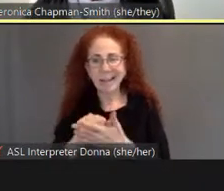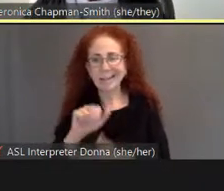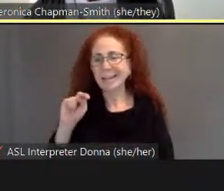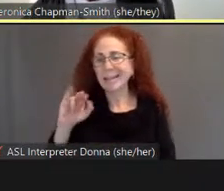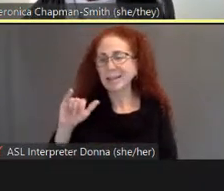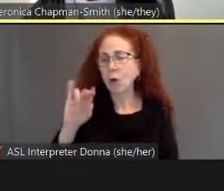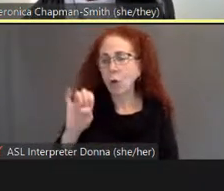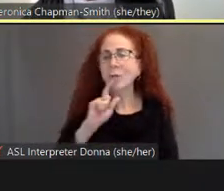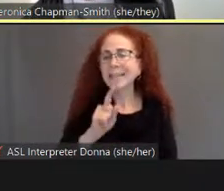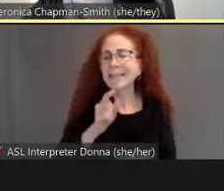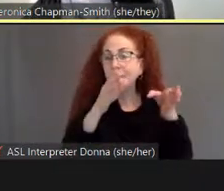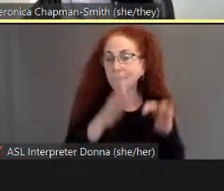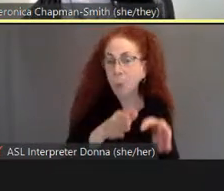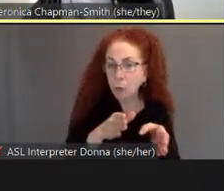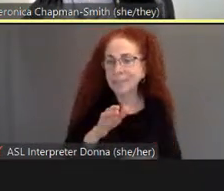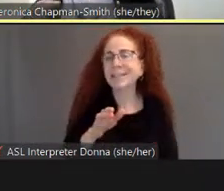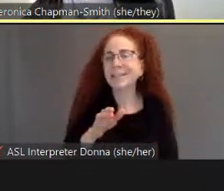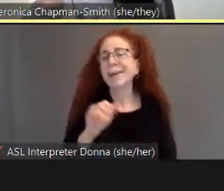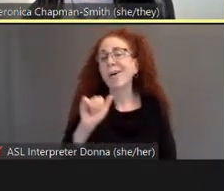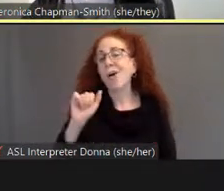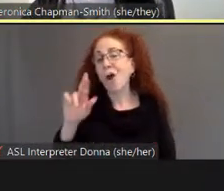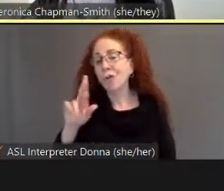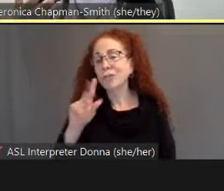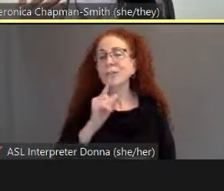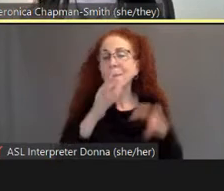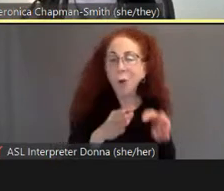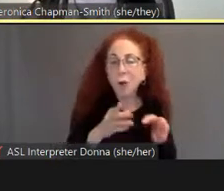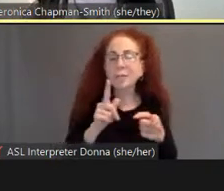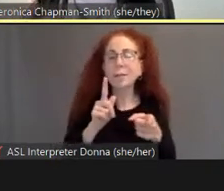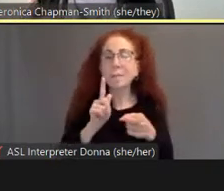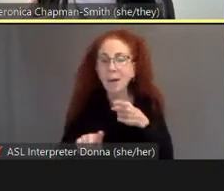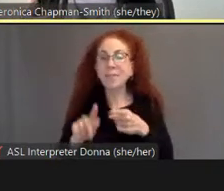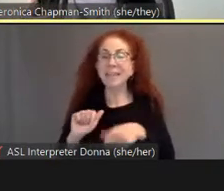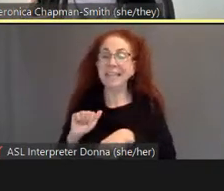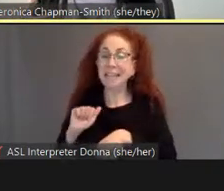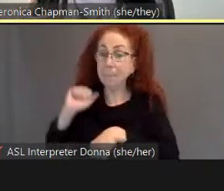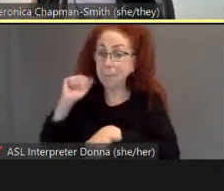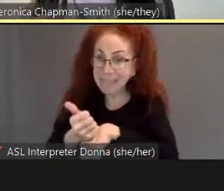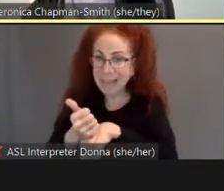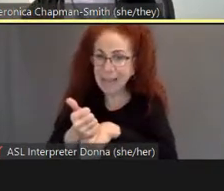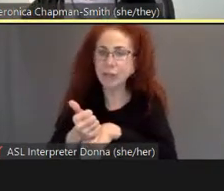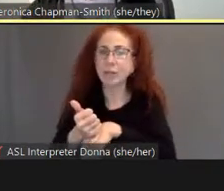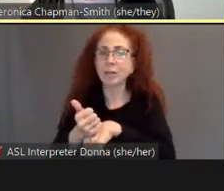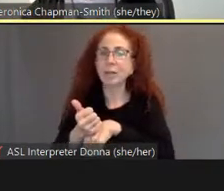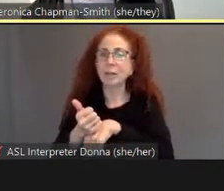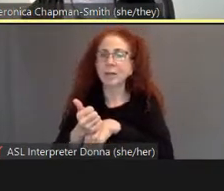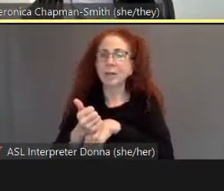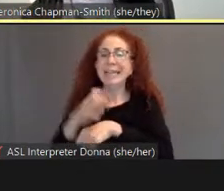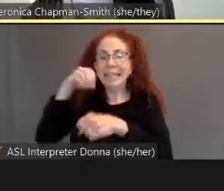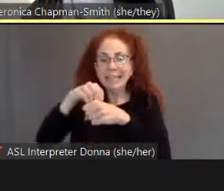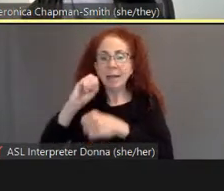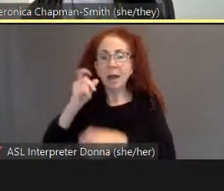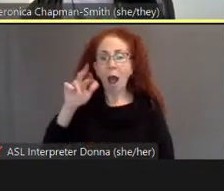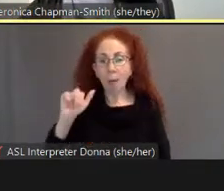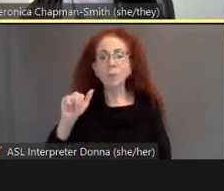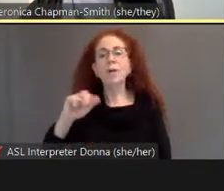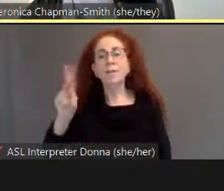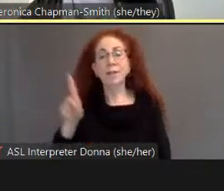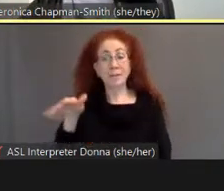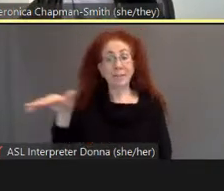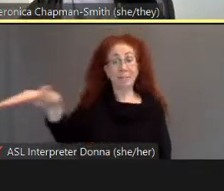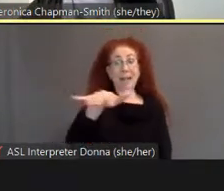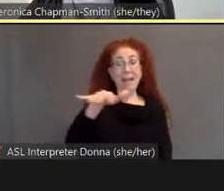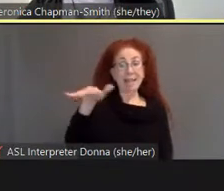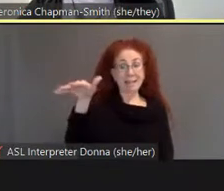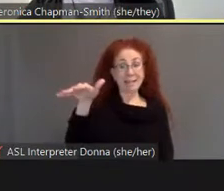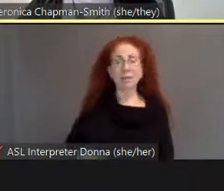Beach's person power, but the person power of implementation within Opera Philadelphia space. So